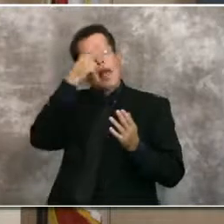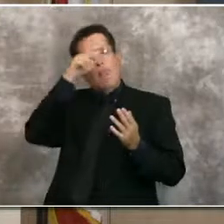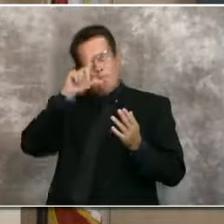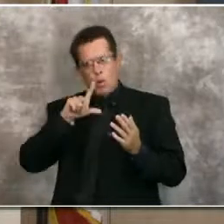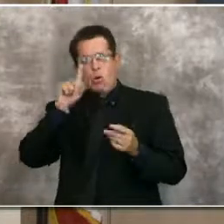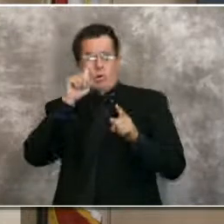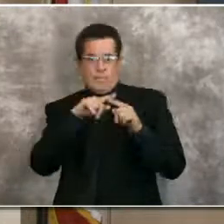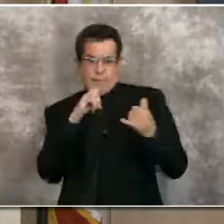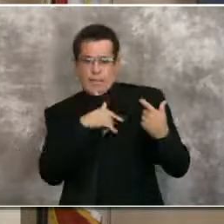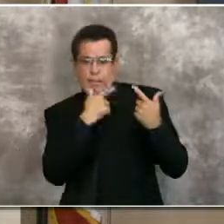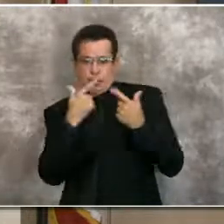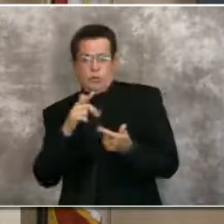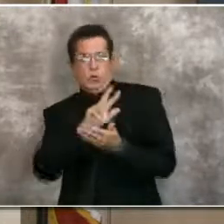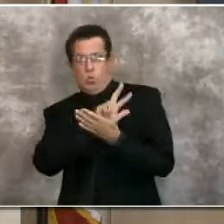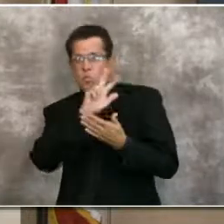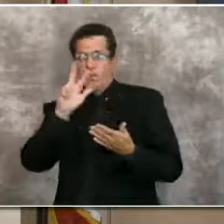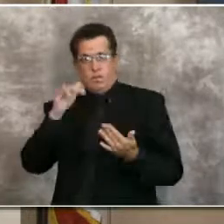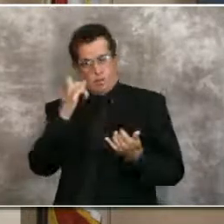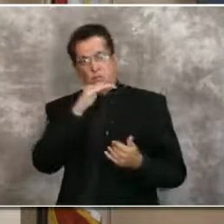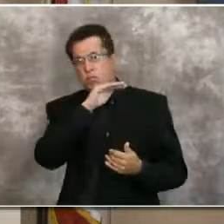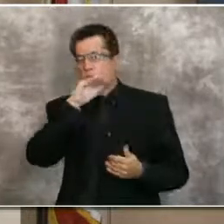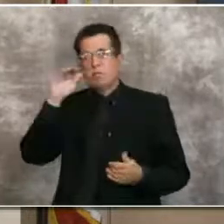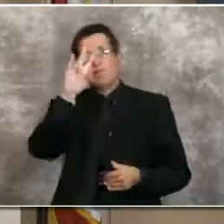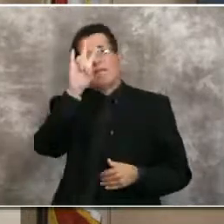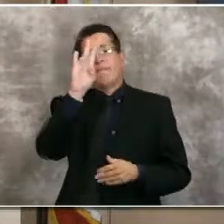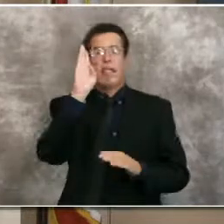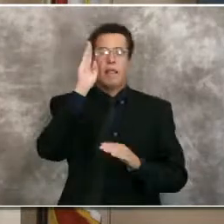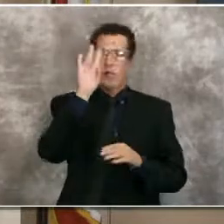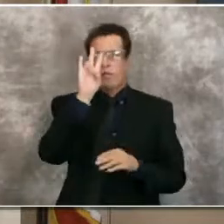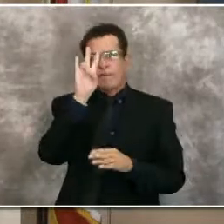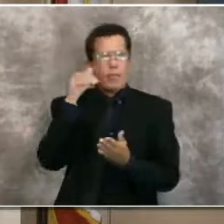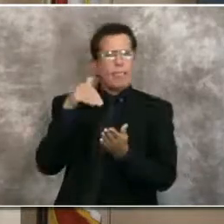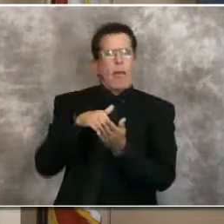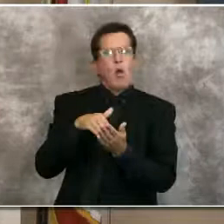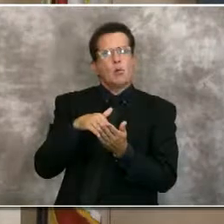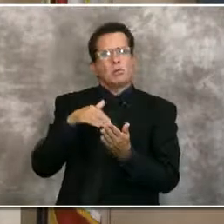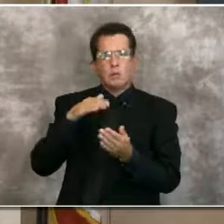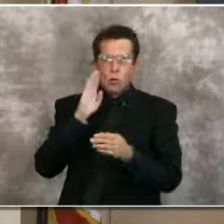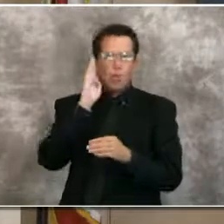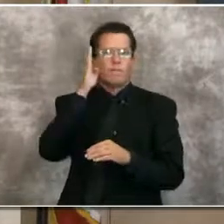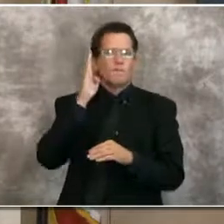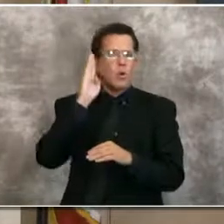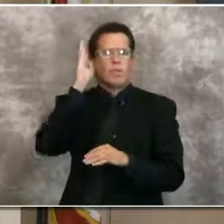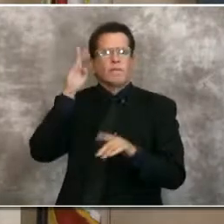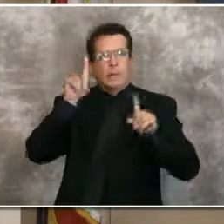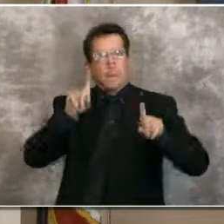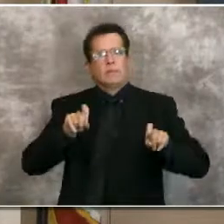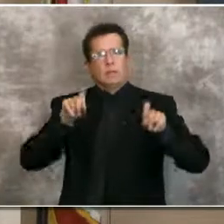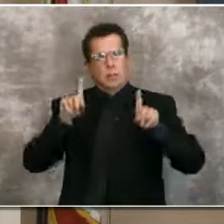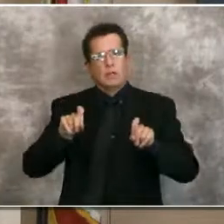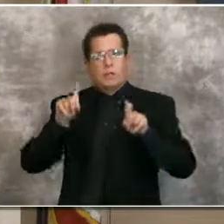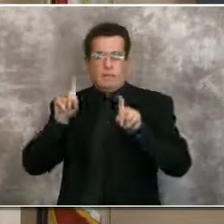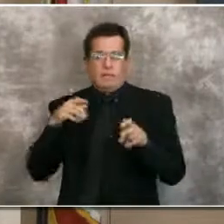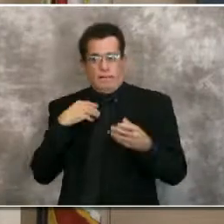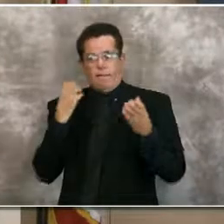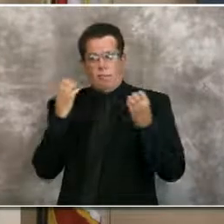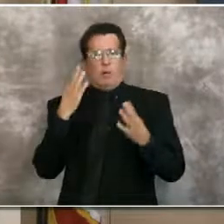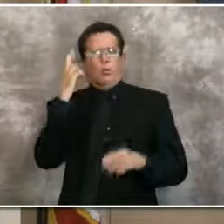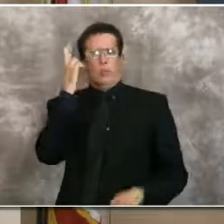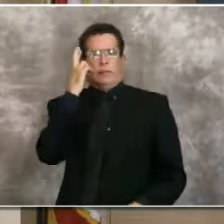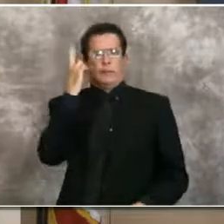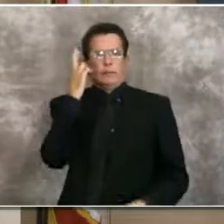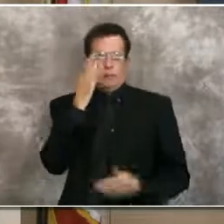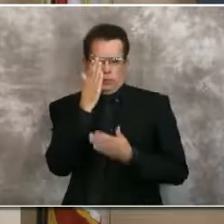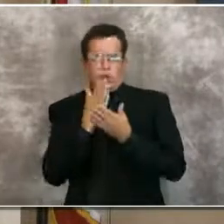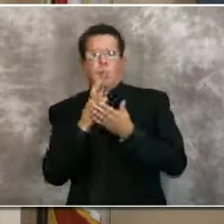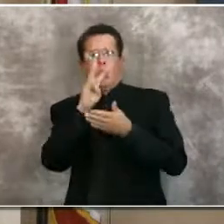in the last 3 weeks, getting in the 7,000 range, if you will. There's a number of factors, right?